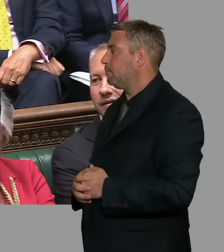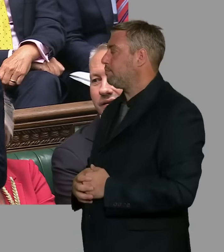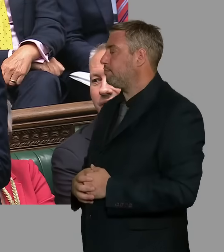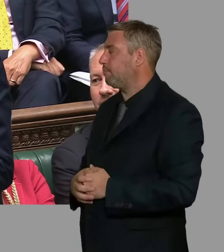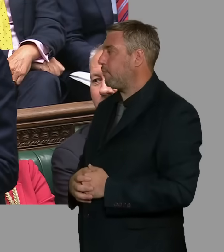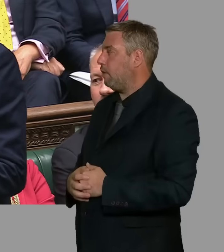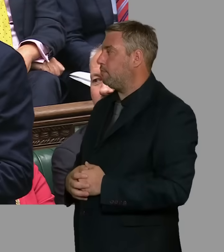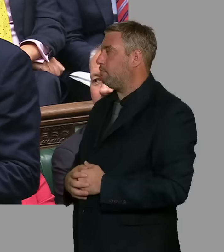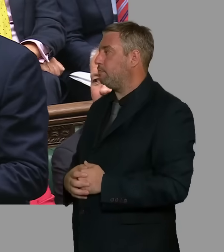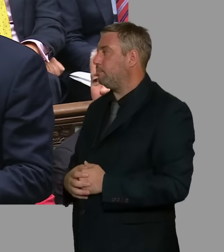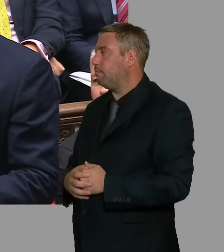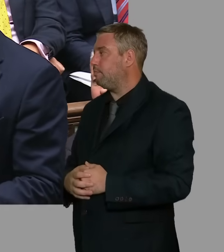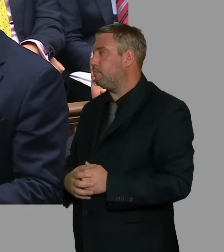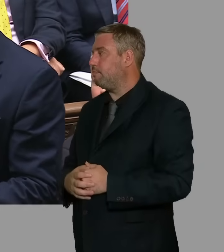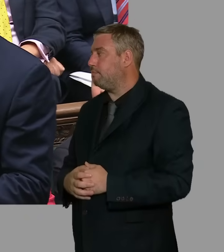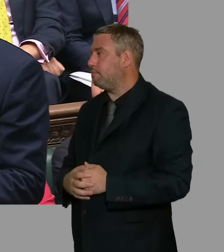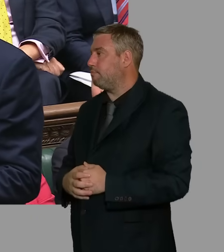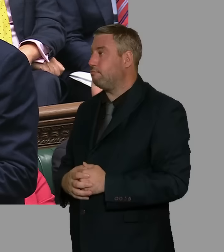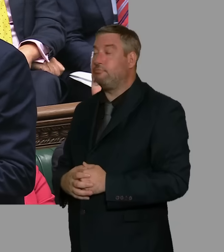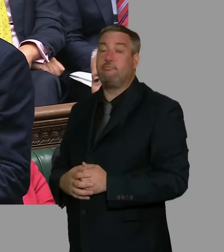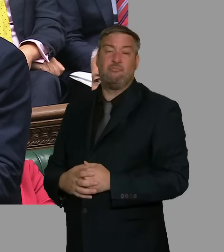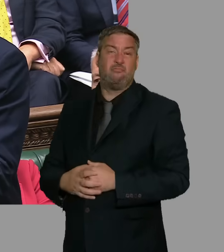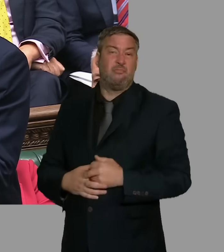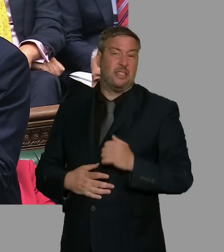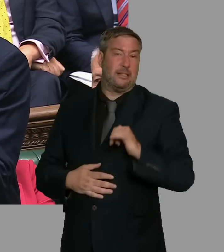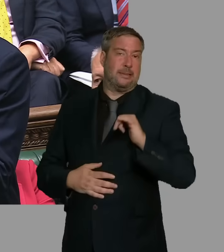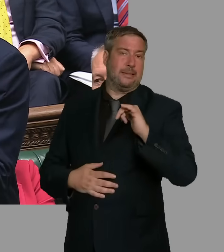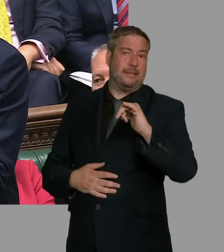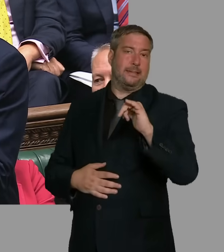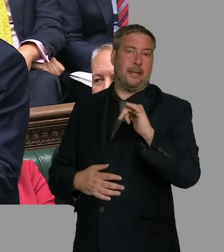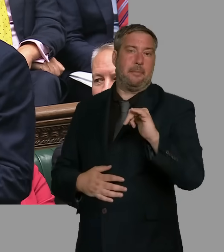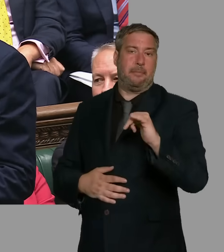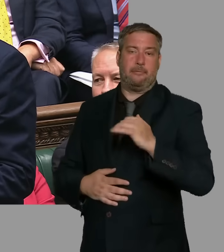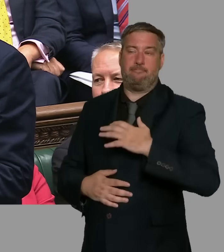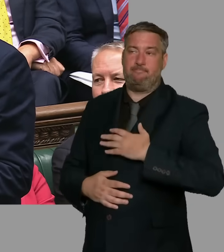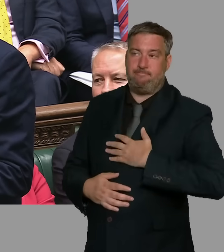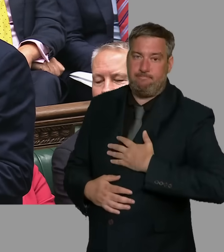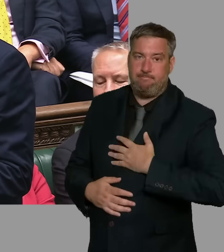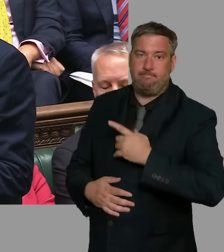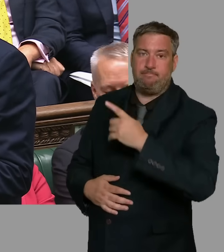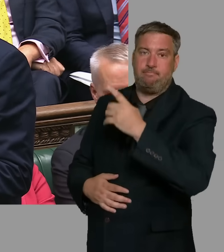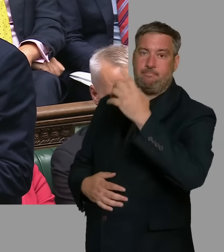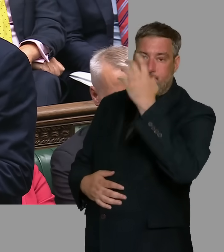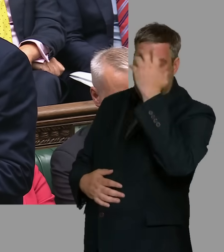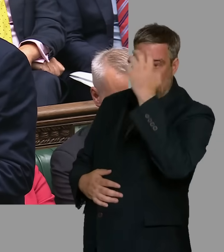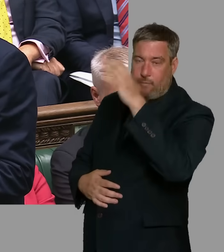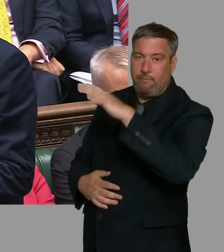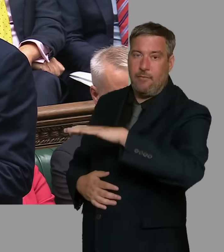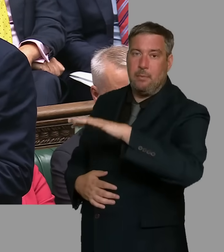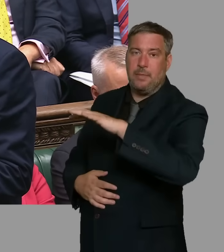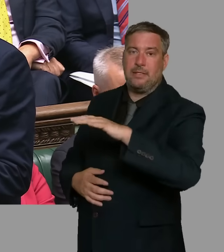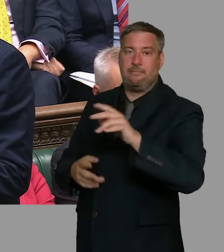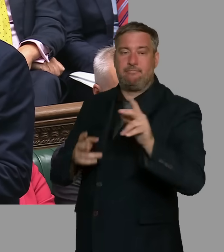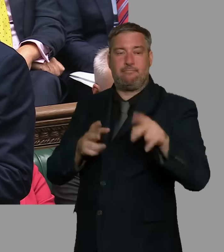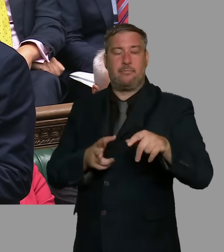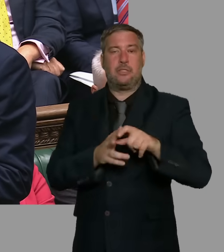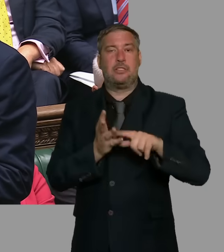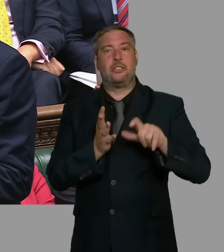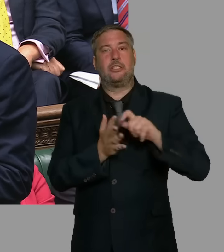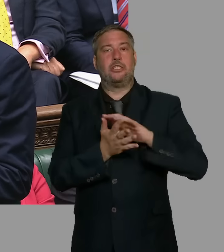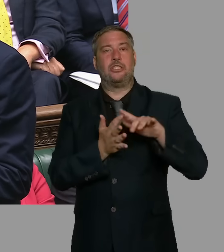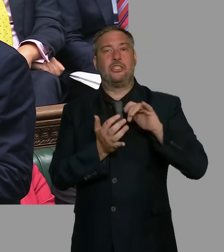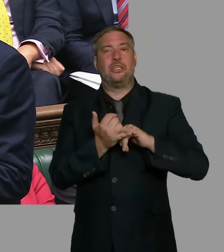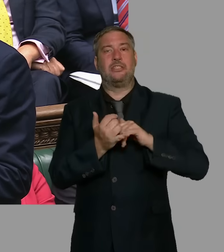of Kent? And can I echo the Prime Minister's condemnation of Netanyahu's attacks on Qatar? These are not